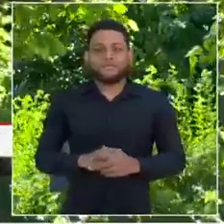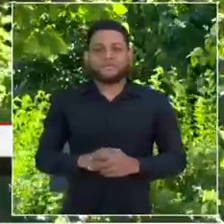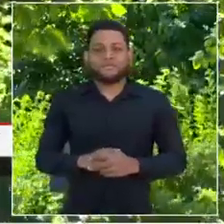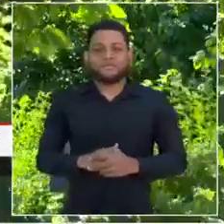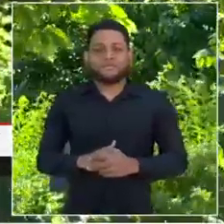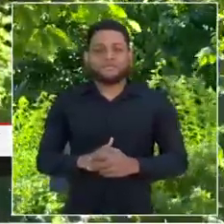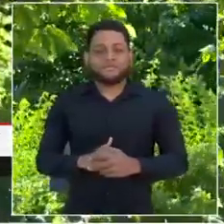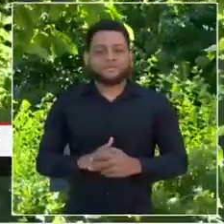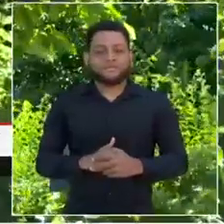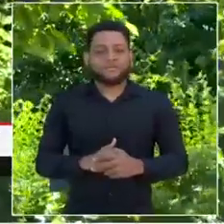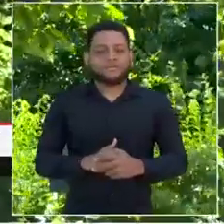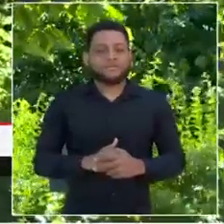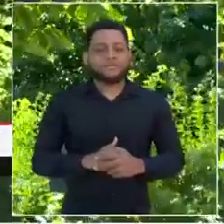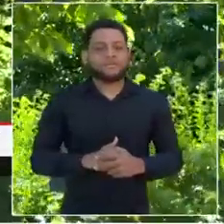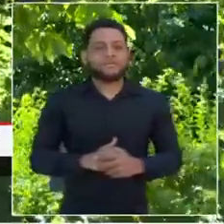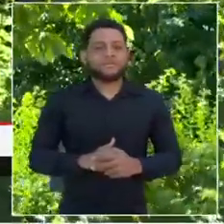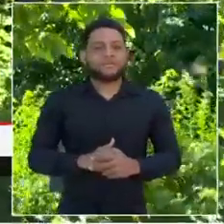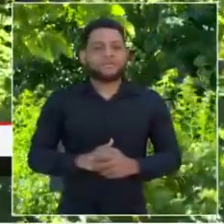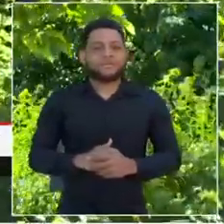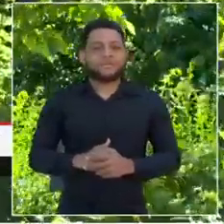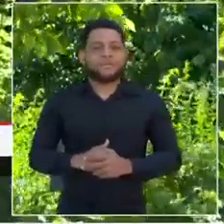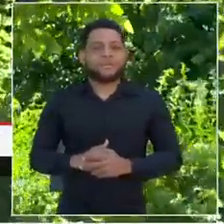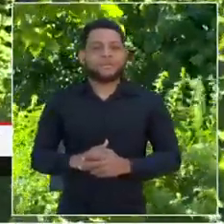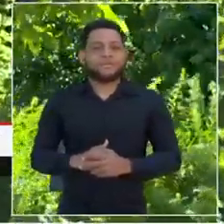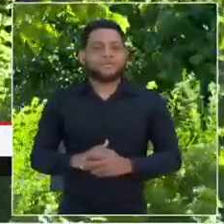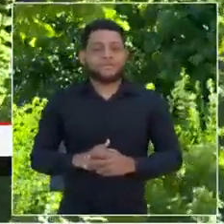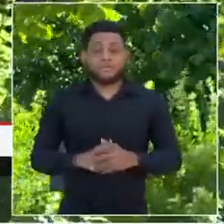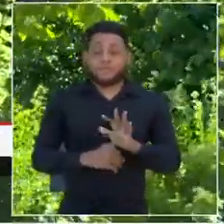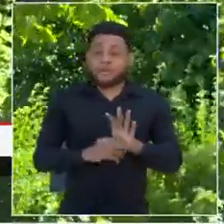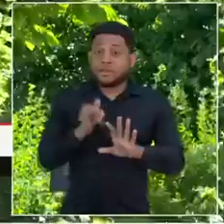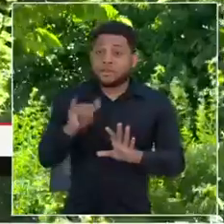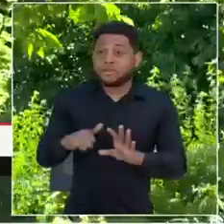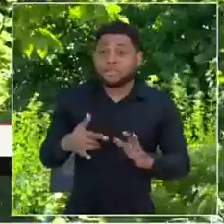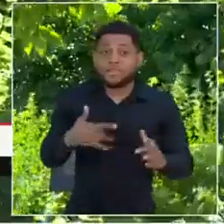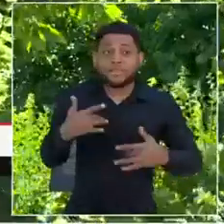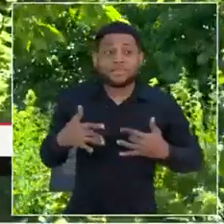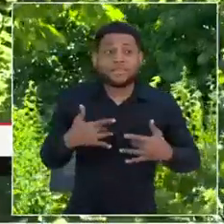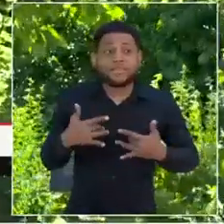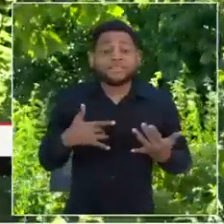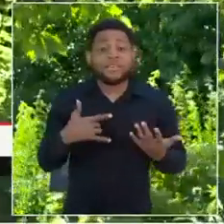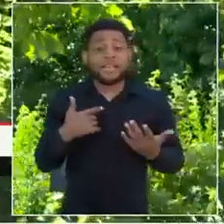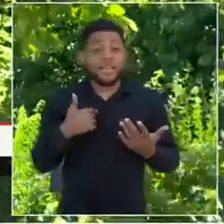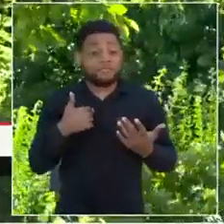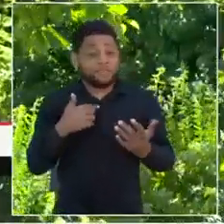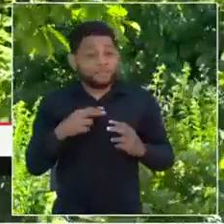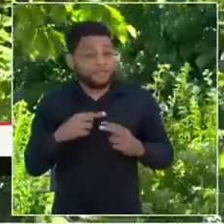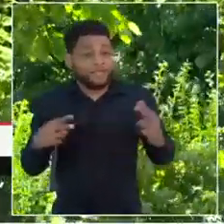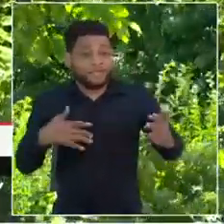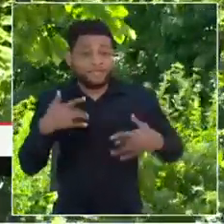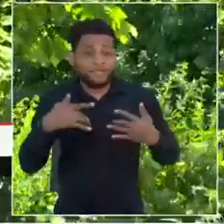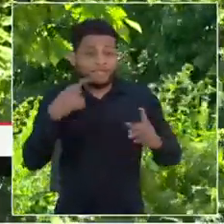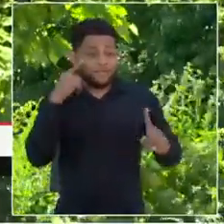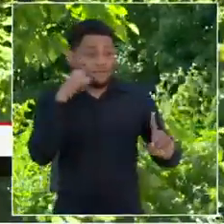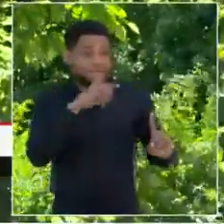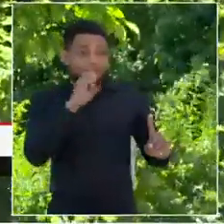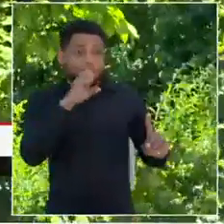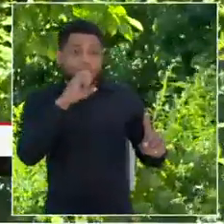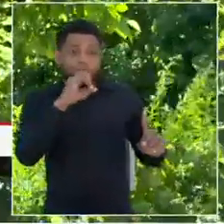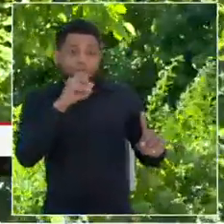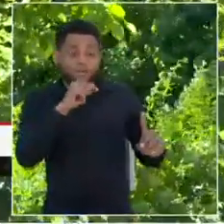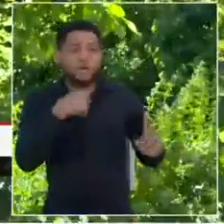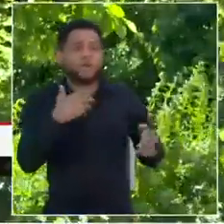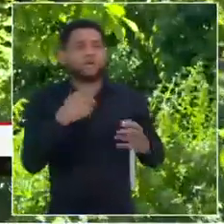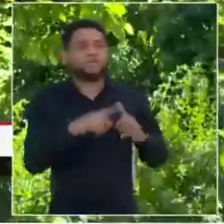Well, that is exciting. Those are exciting numbers, Elliot, and I want to give you and your